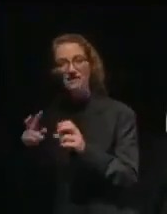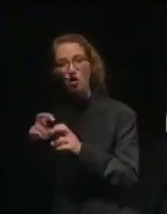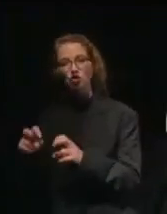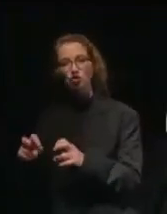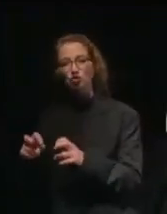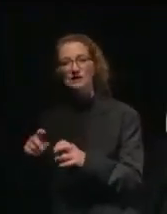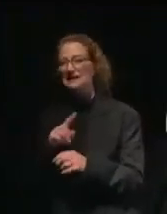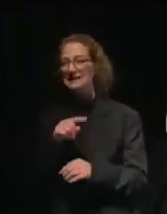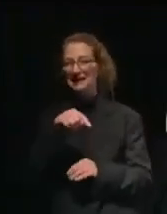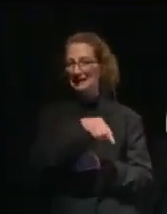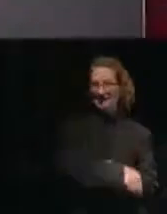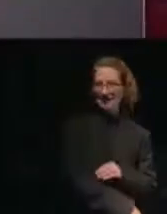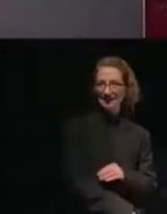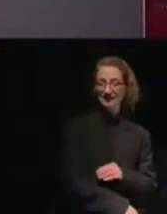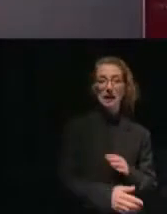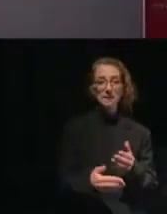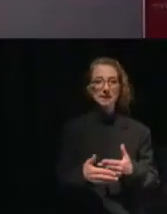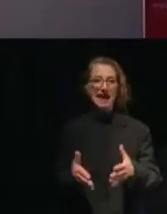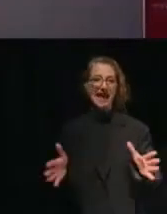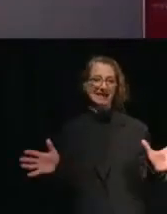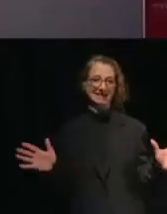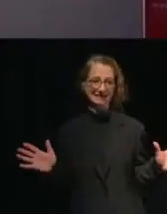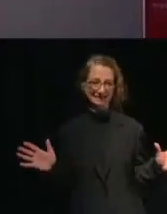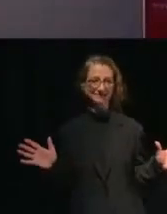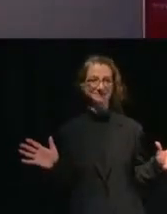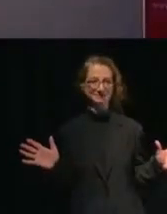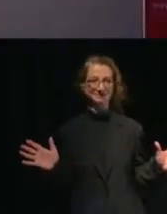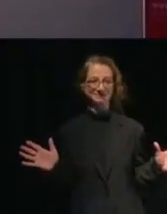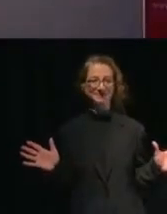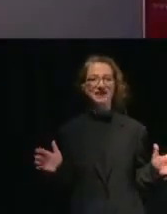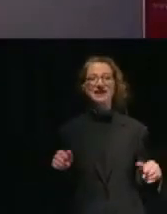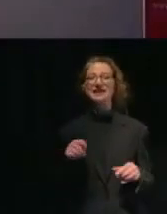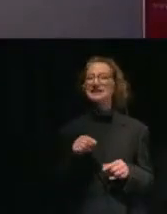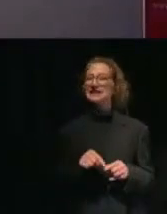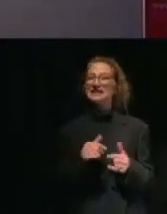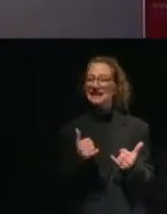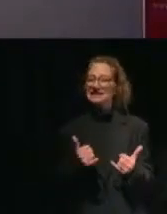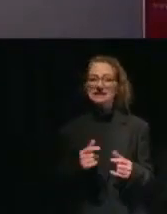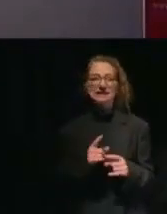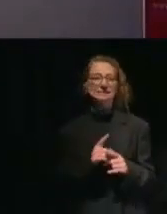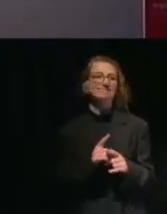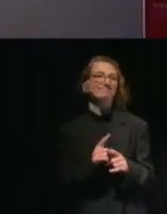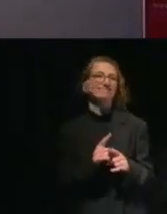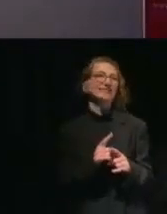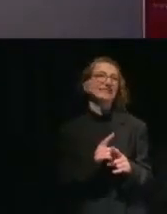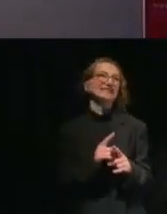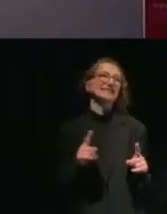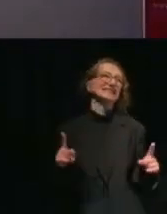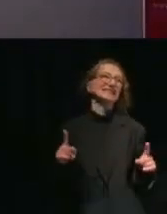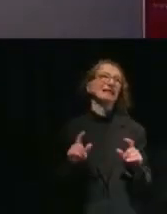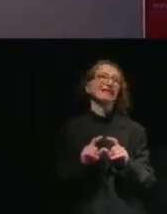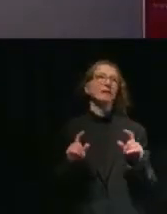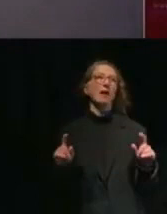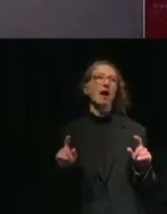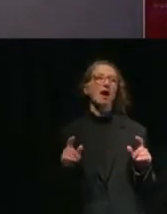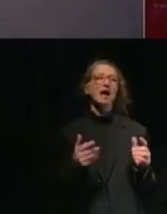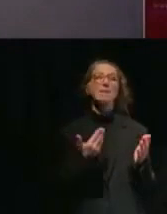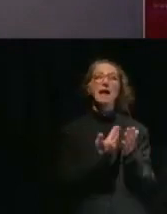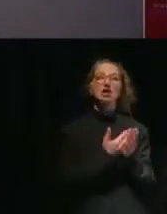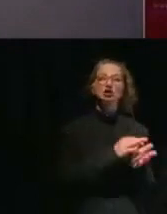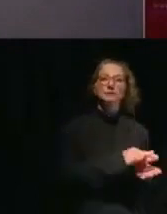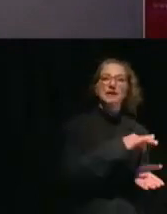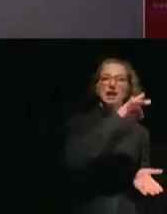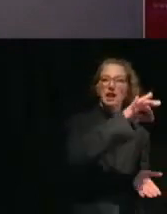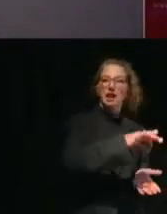Here, we're not trying to talk so much about explaining things or providing exemplary examples,